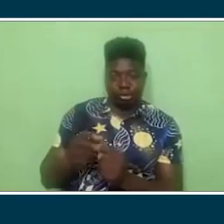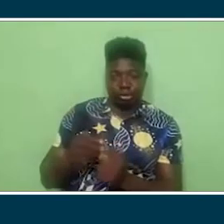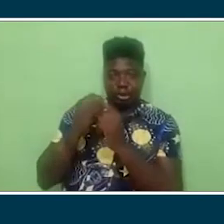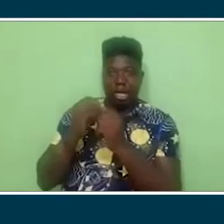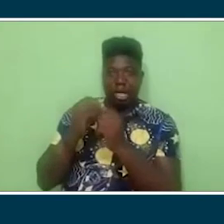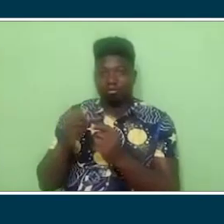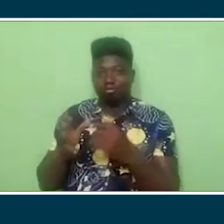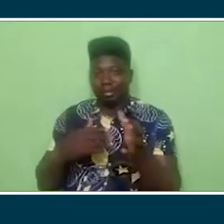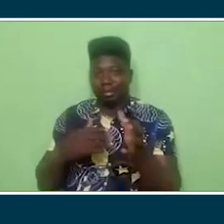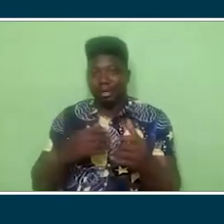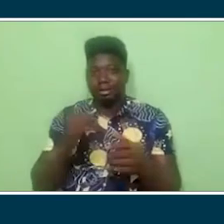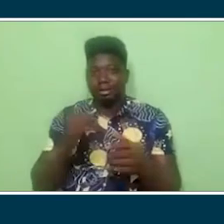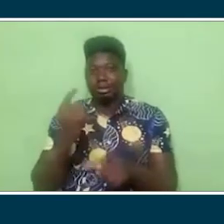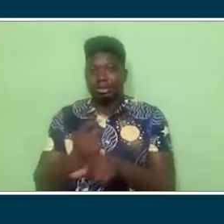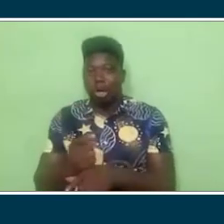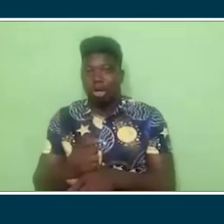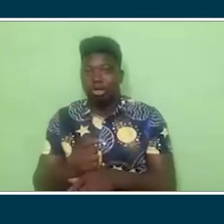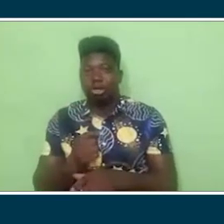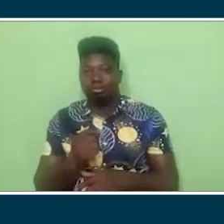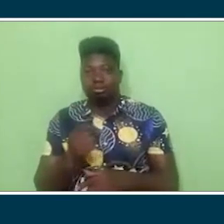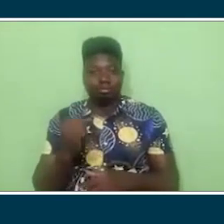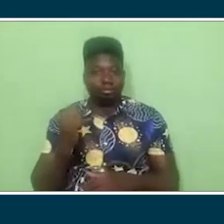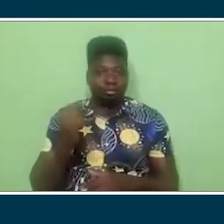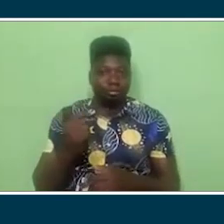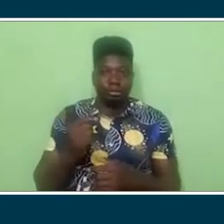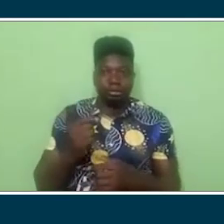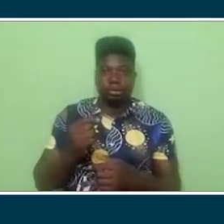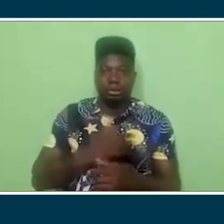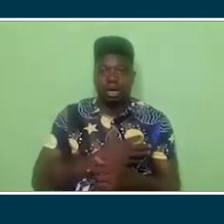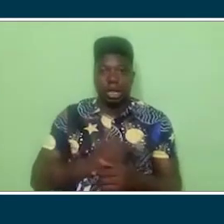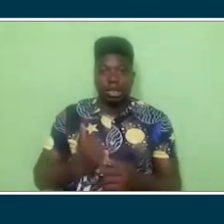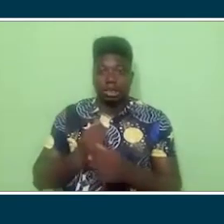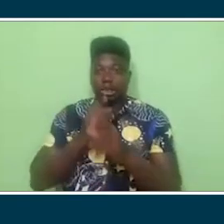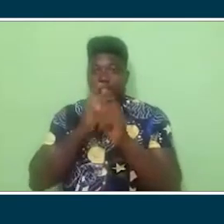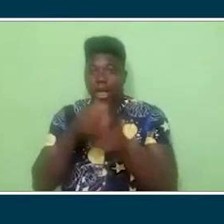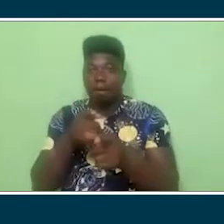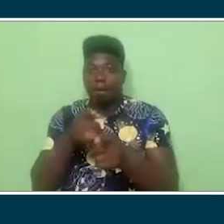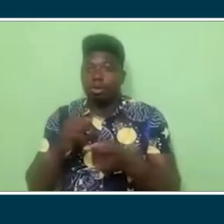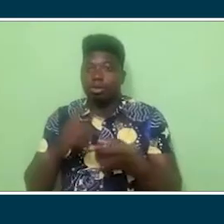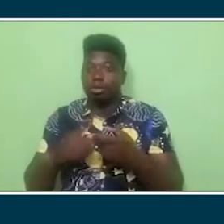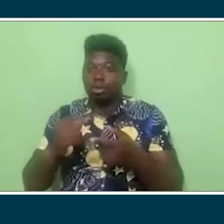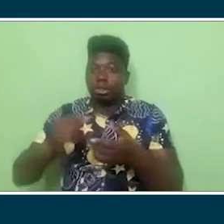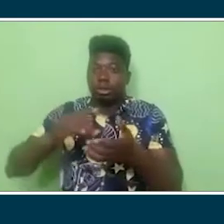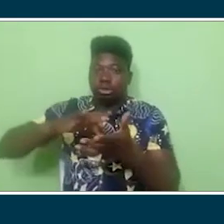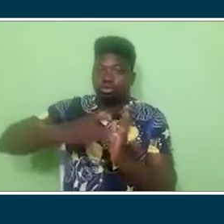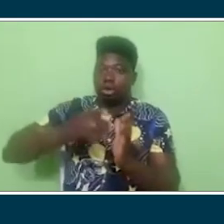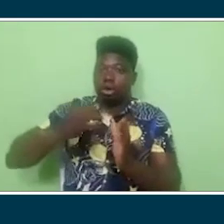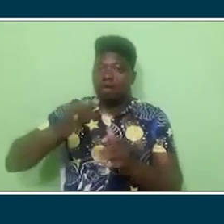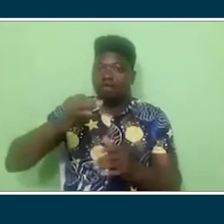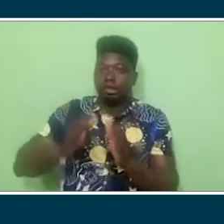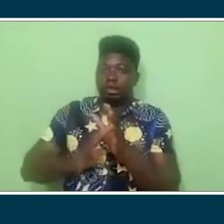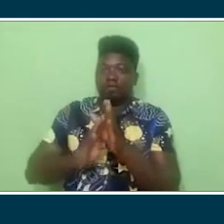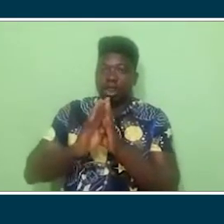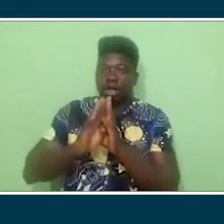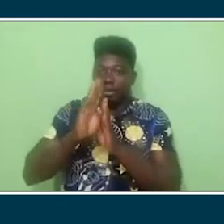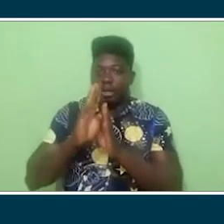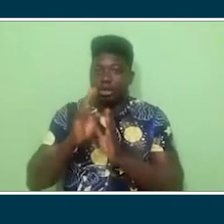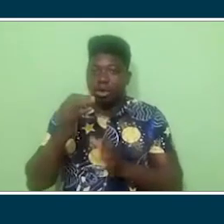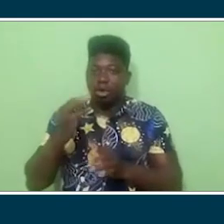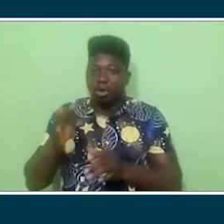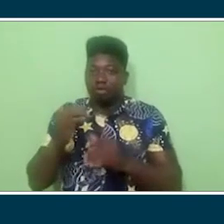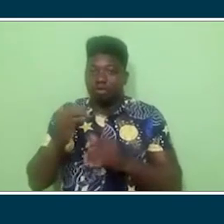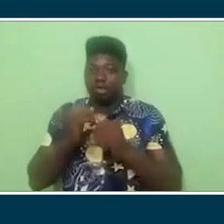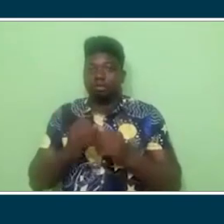all memes. And so it responds to the threat of development, of awakening, of construction of